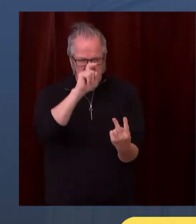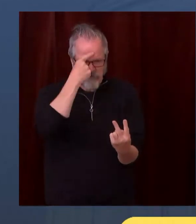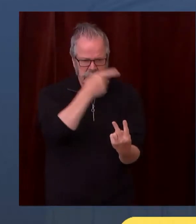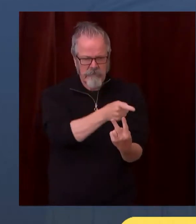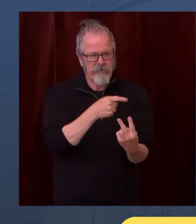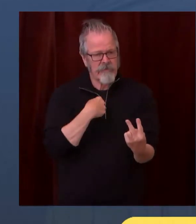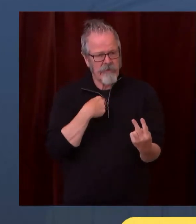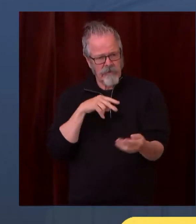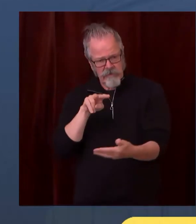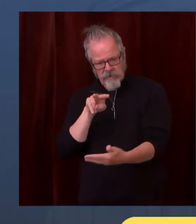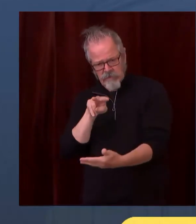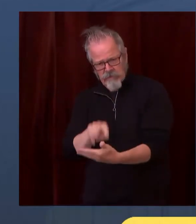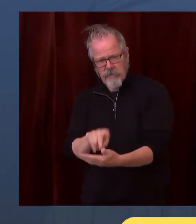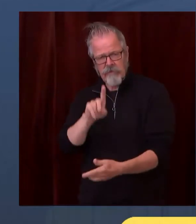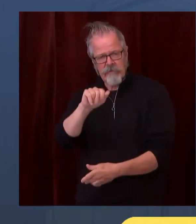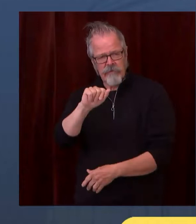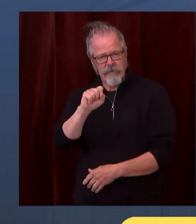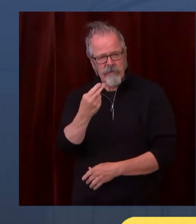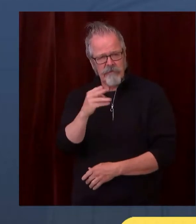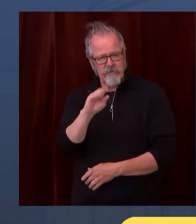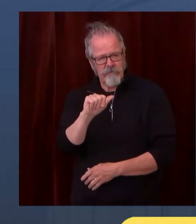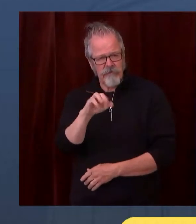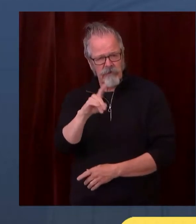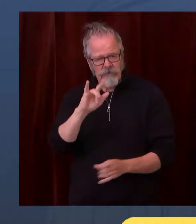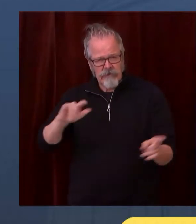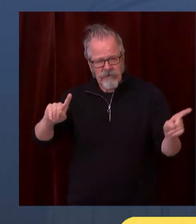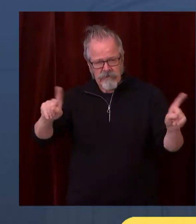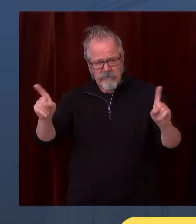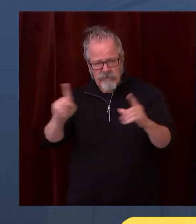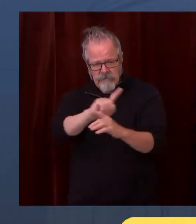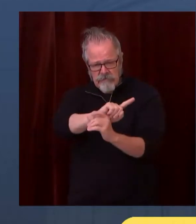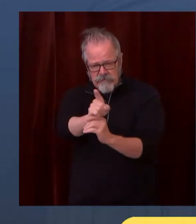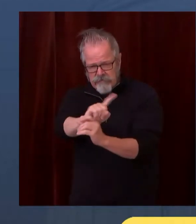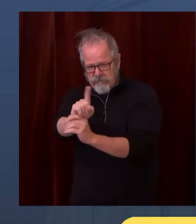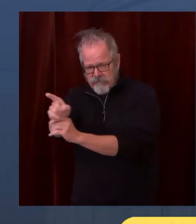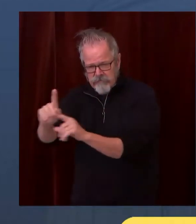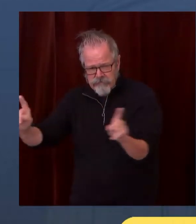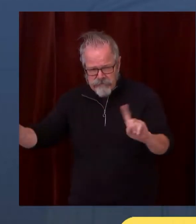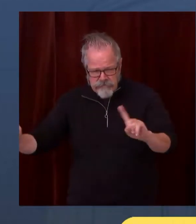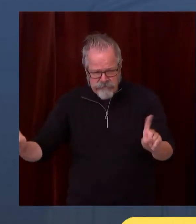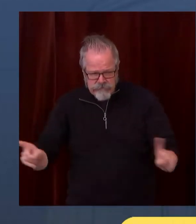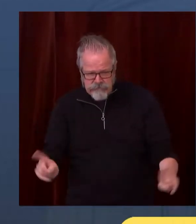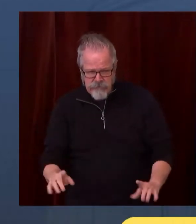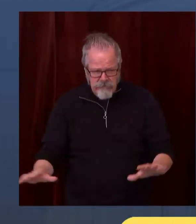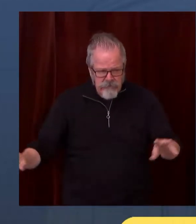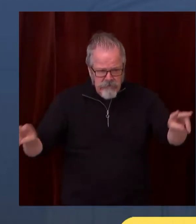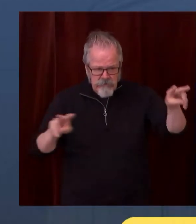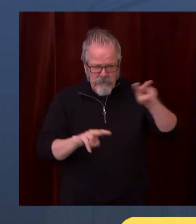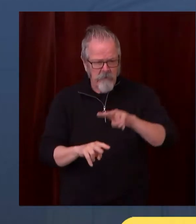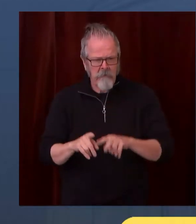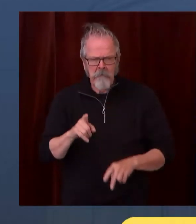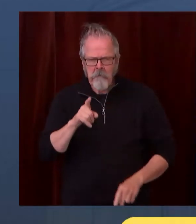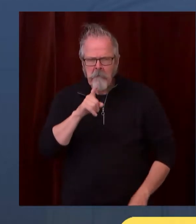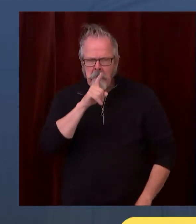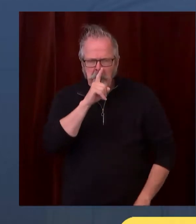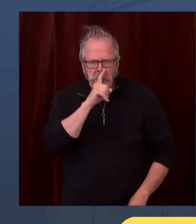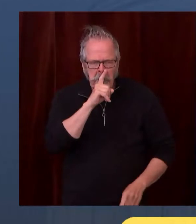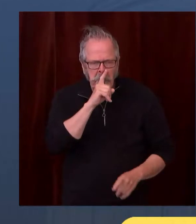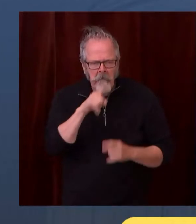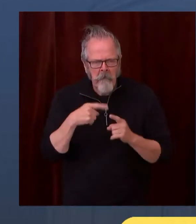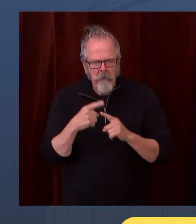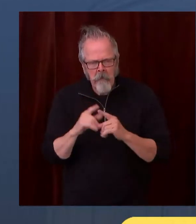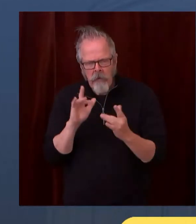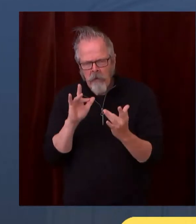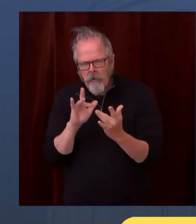tracing. So in the effort to get these cases down to 25 per 100,000, it seems that work's crucial. Do you have specific